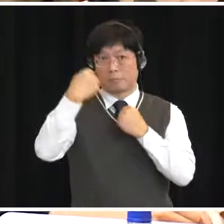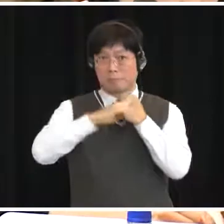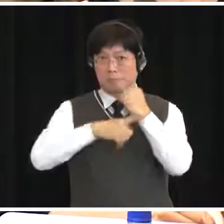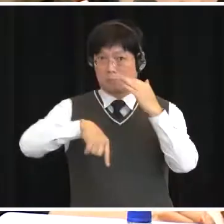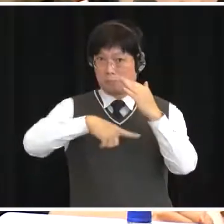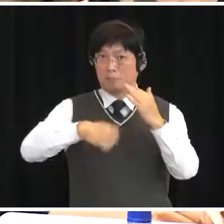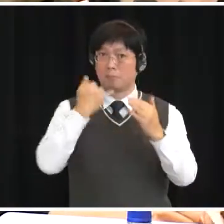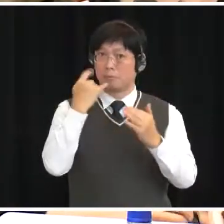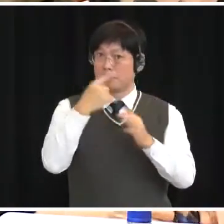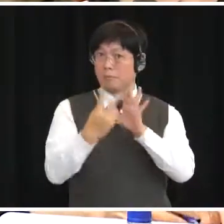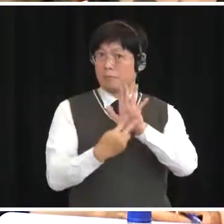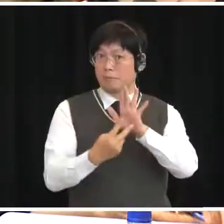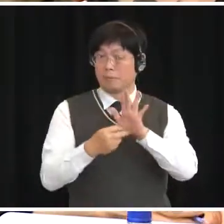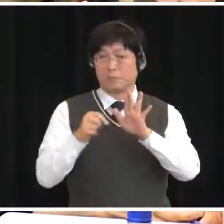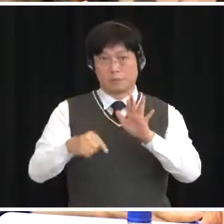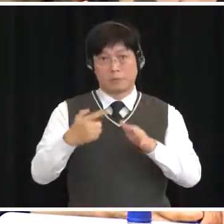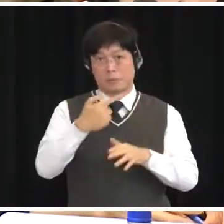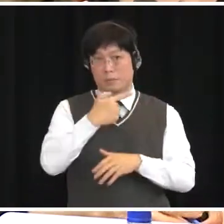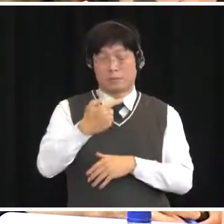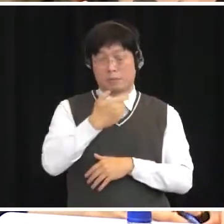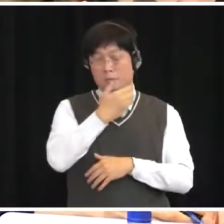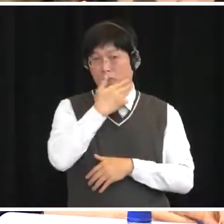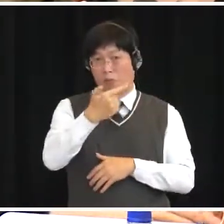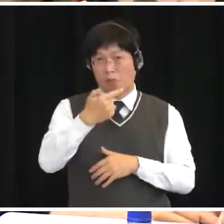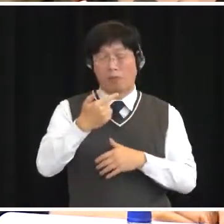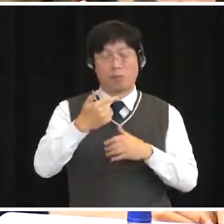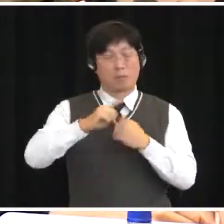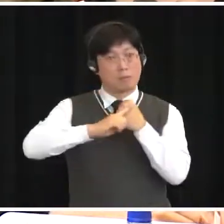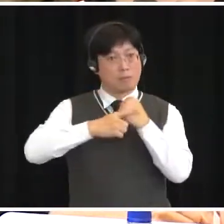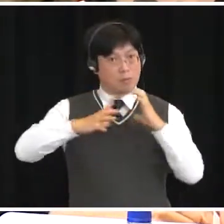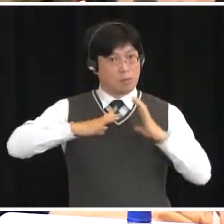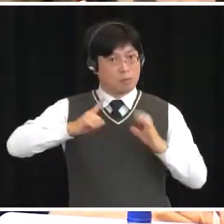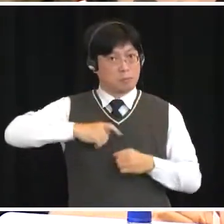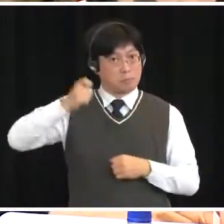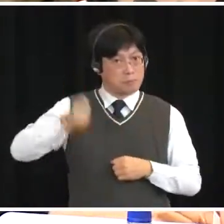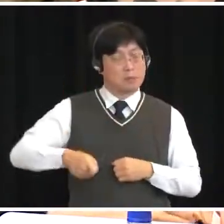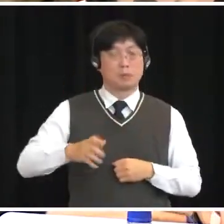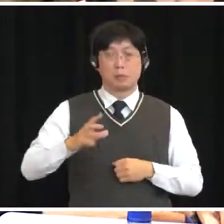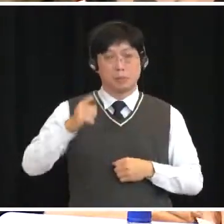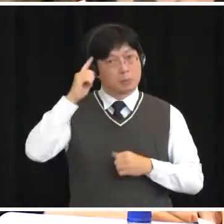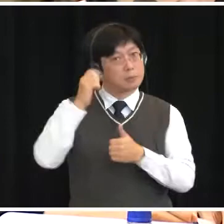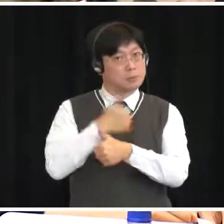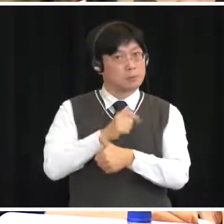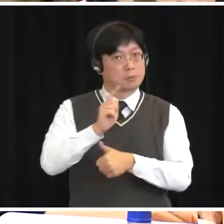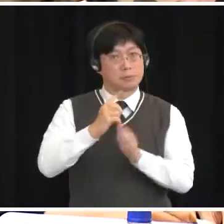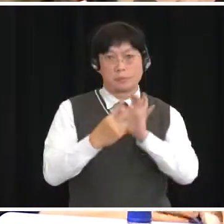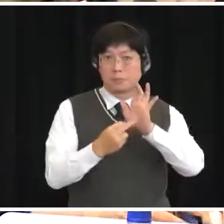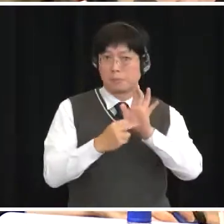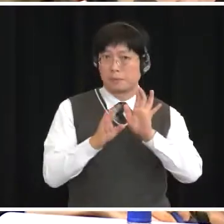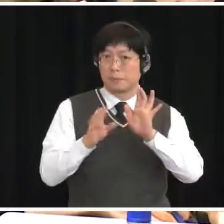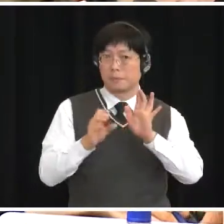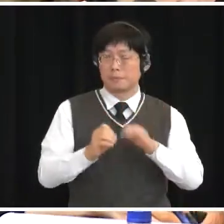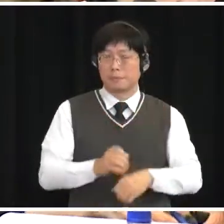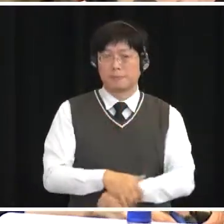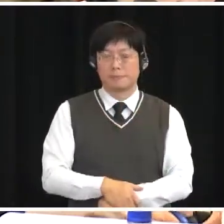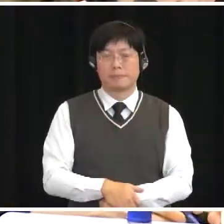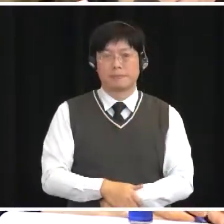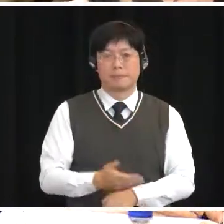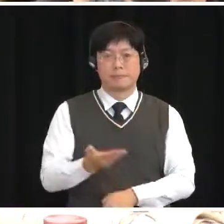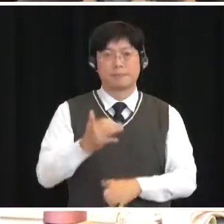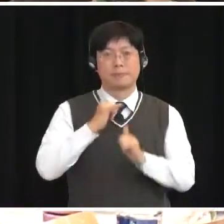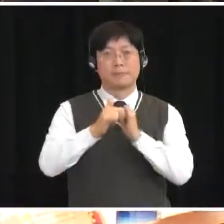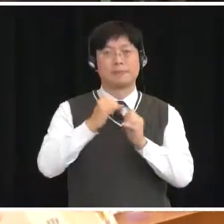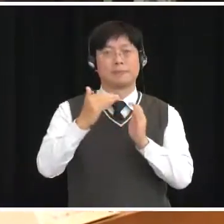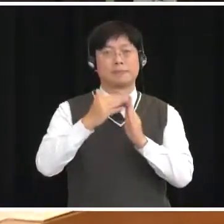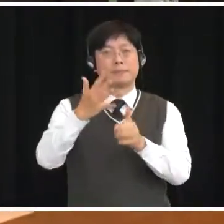Judicial Yuan can also help shed light on our understanding of the best interest of the